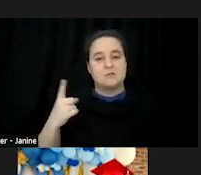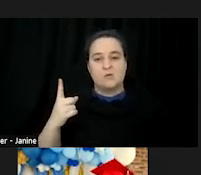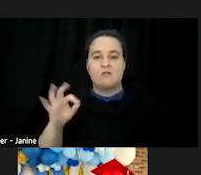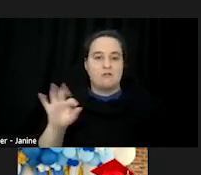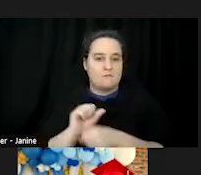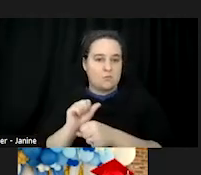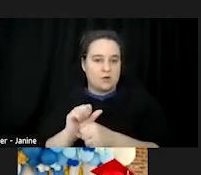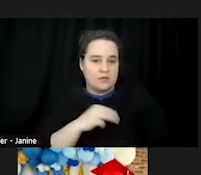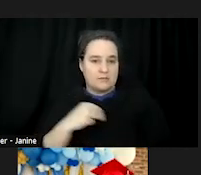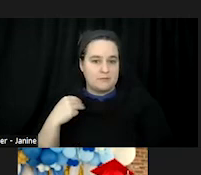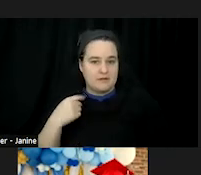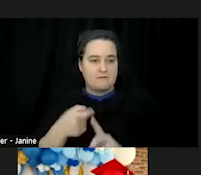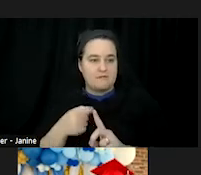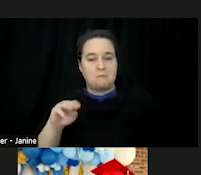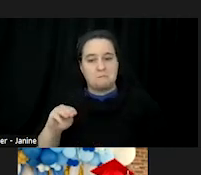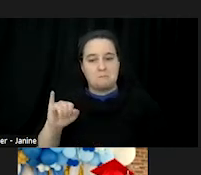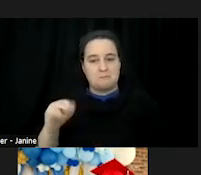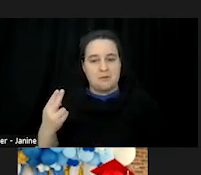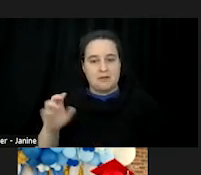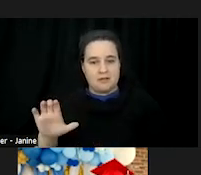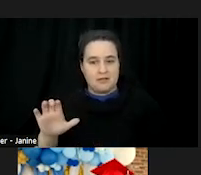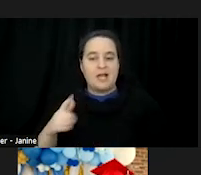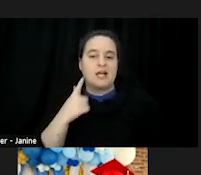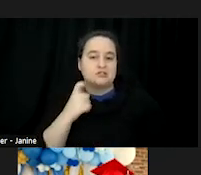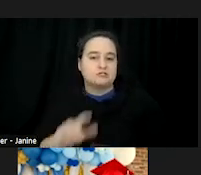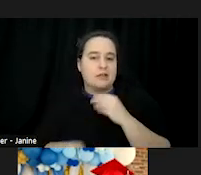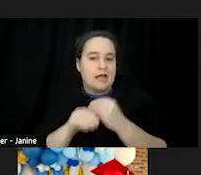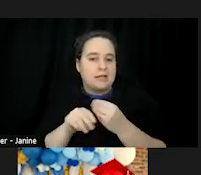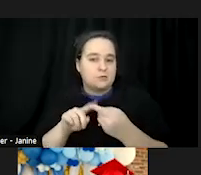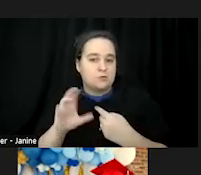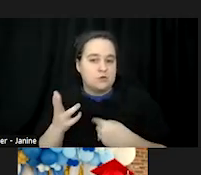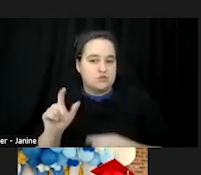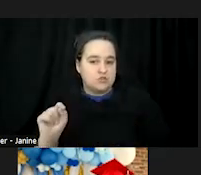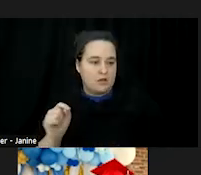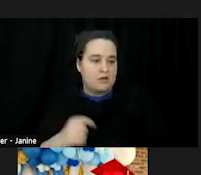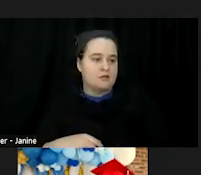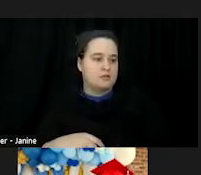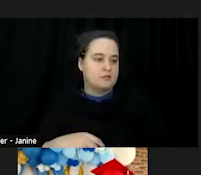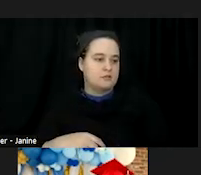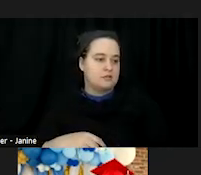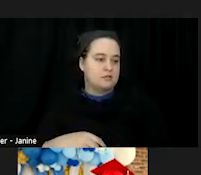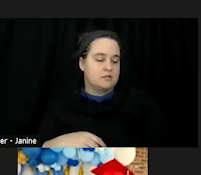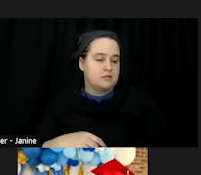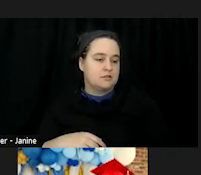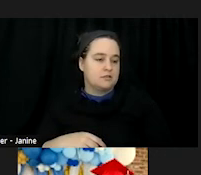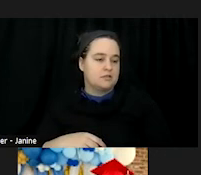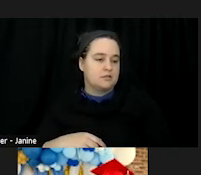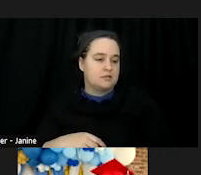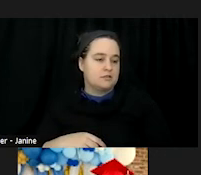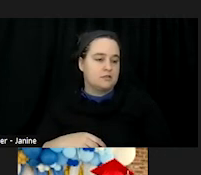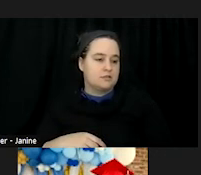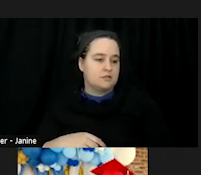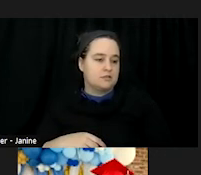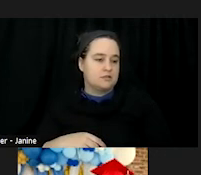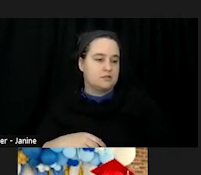group member of MIHEC. And I just dropped the question in the chat. But I was wondering